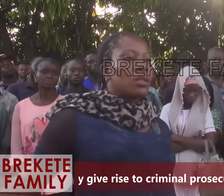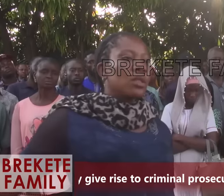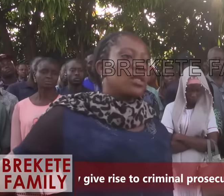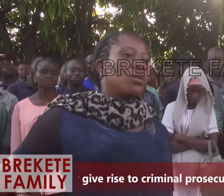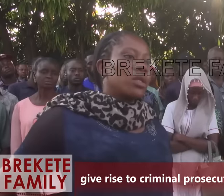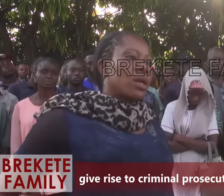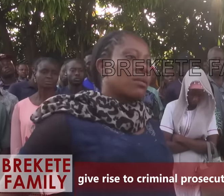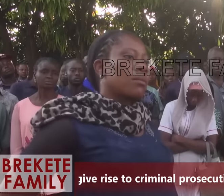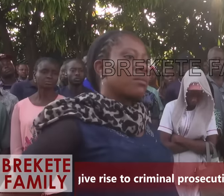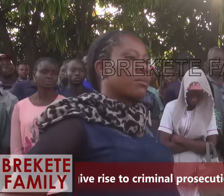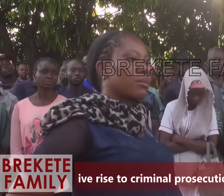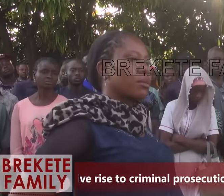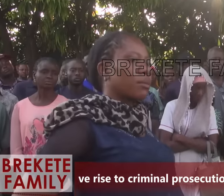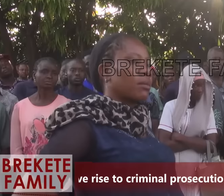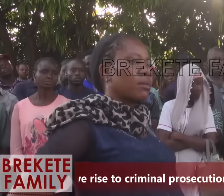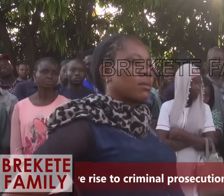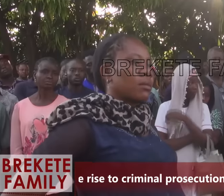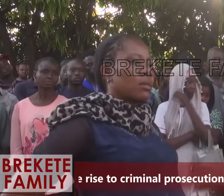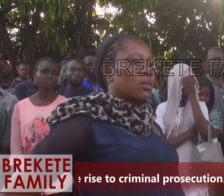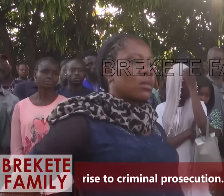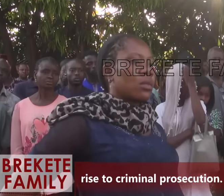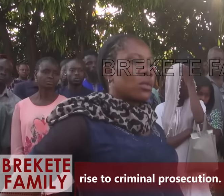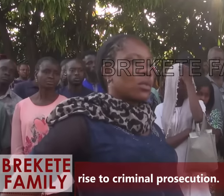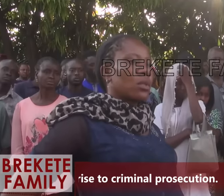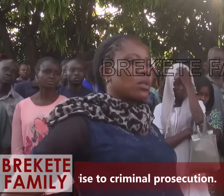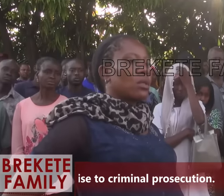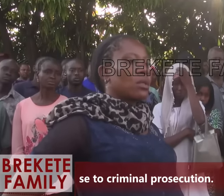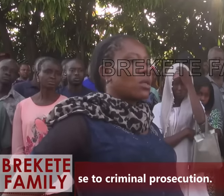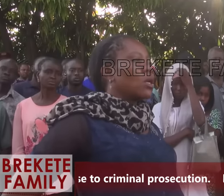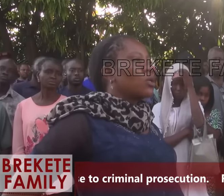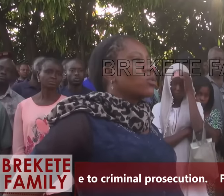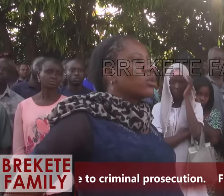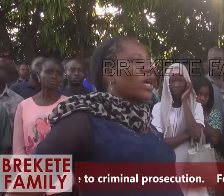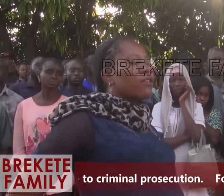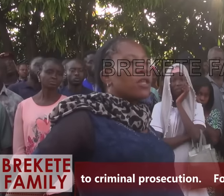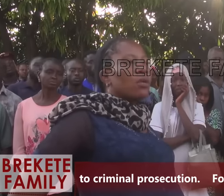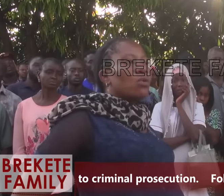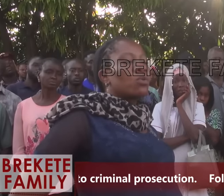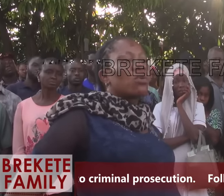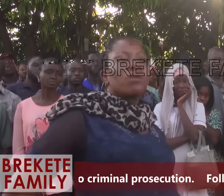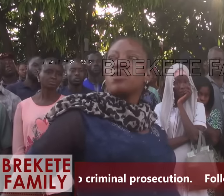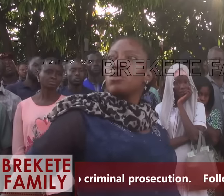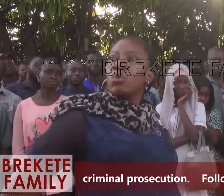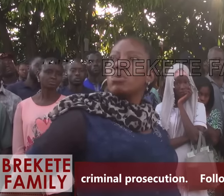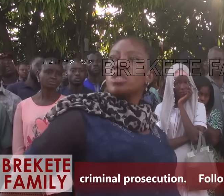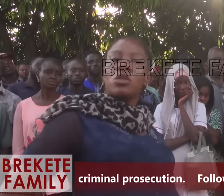are the children they allow you I see the